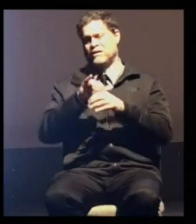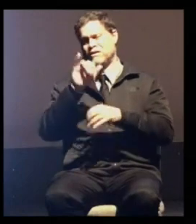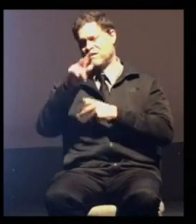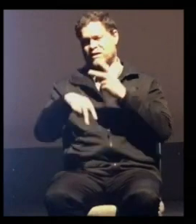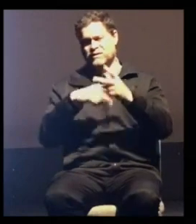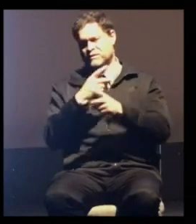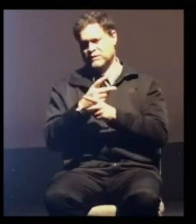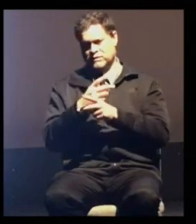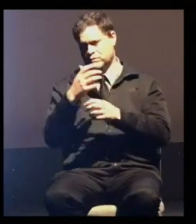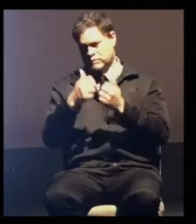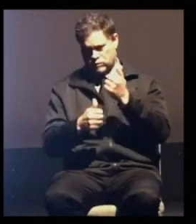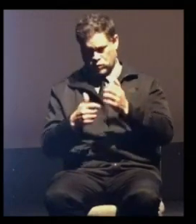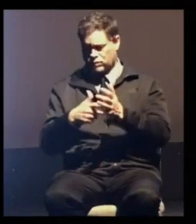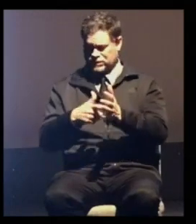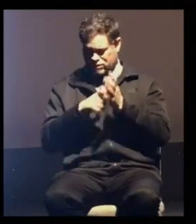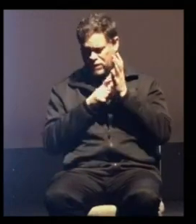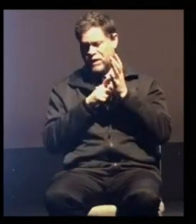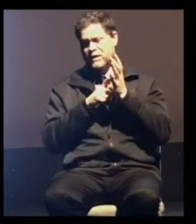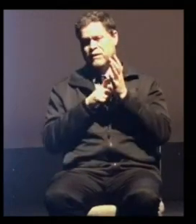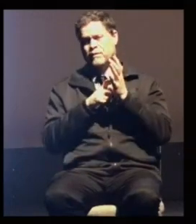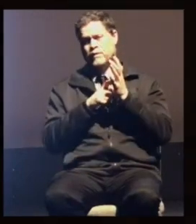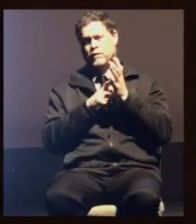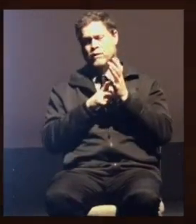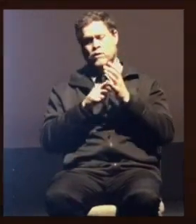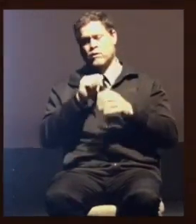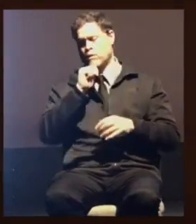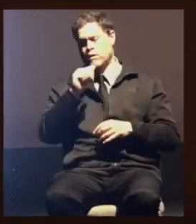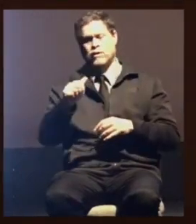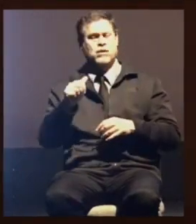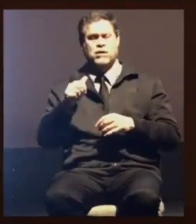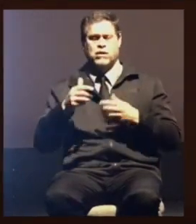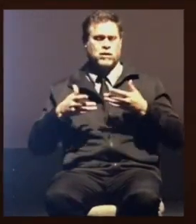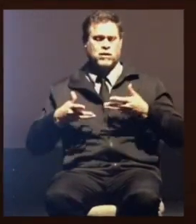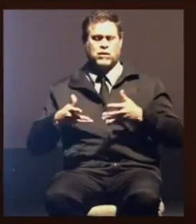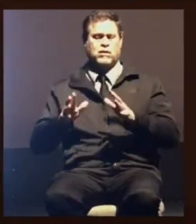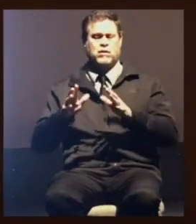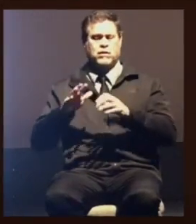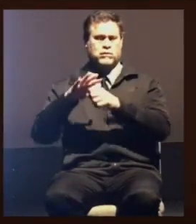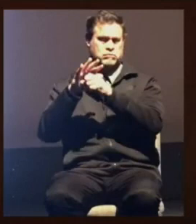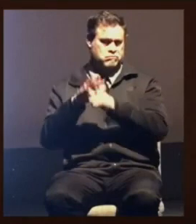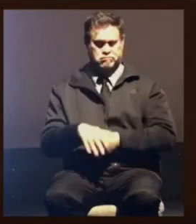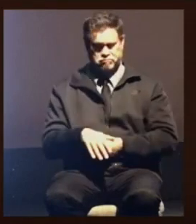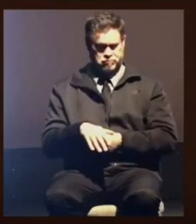in that manner. We're going to be demanding, but we certainly are not going to allow you to be demeaning.